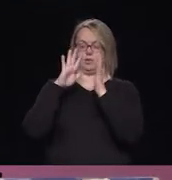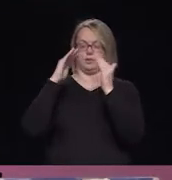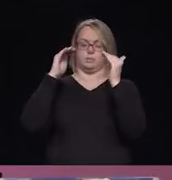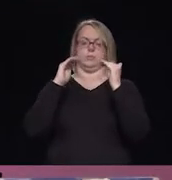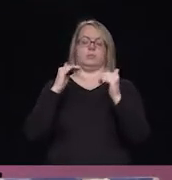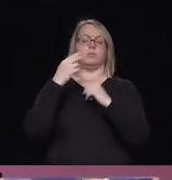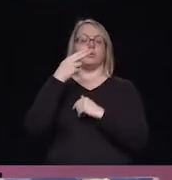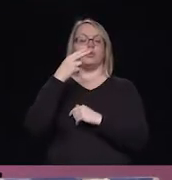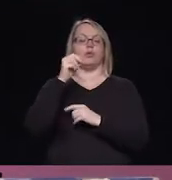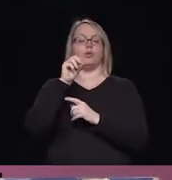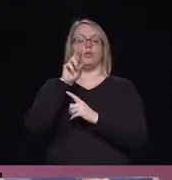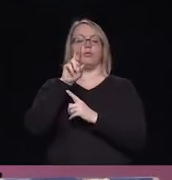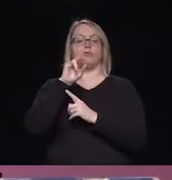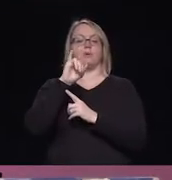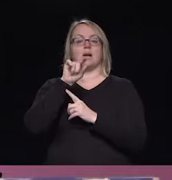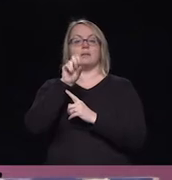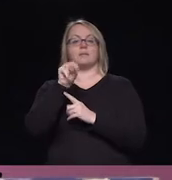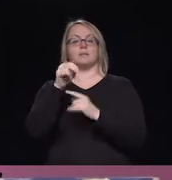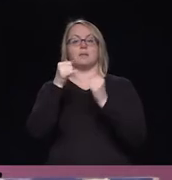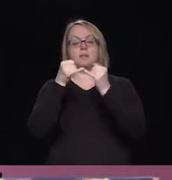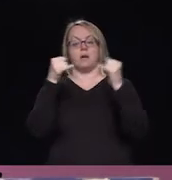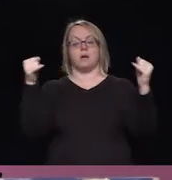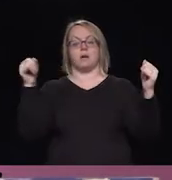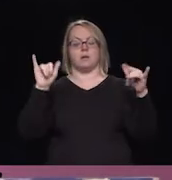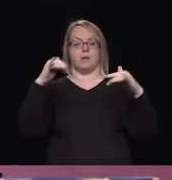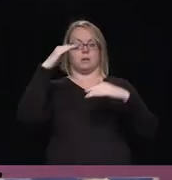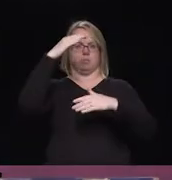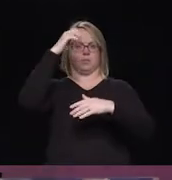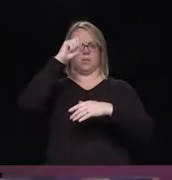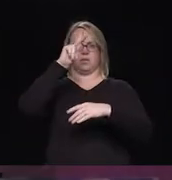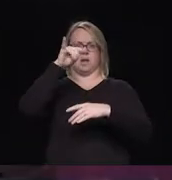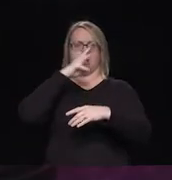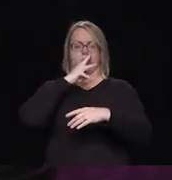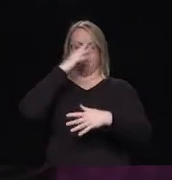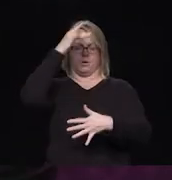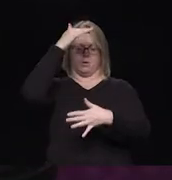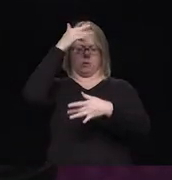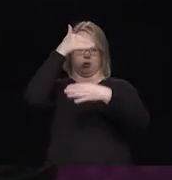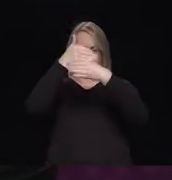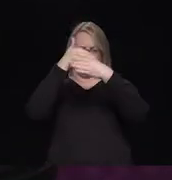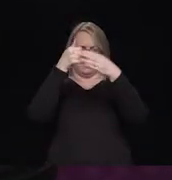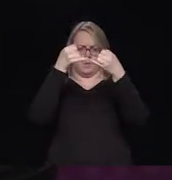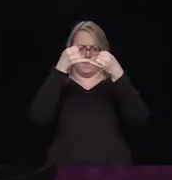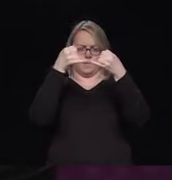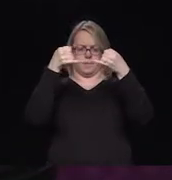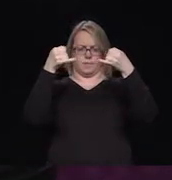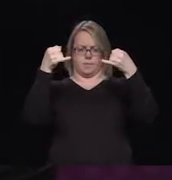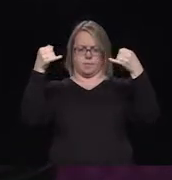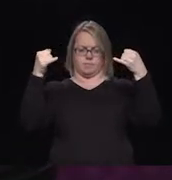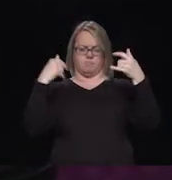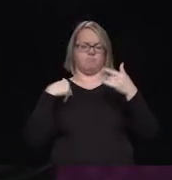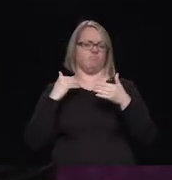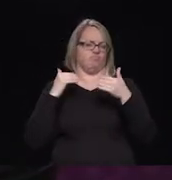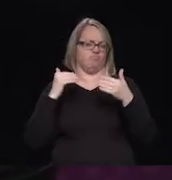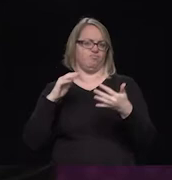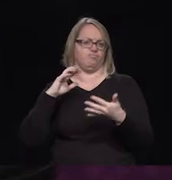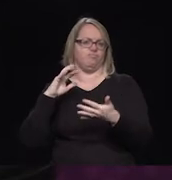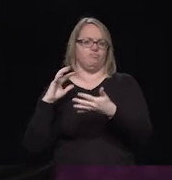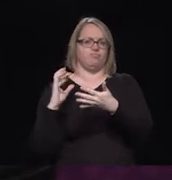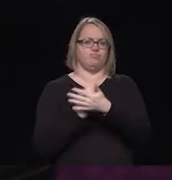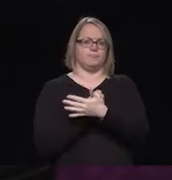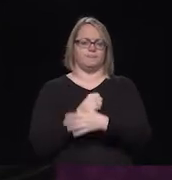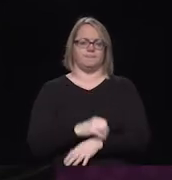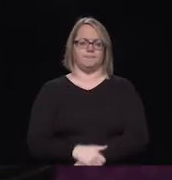I'm going to scrape off some of the extra paint I have on here. Scrape it off. Use the edge of your plate.